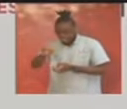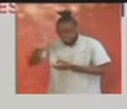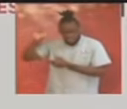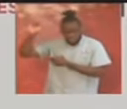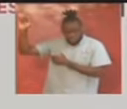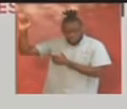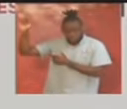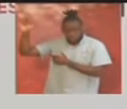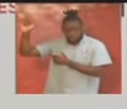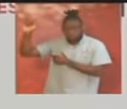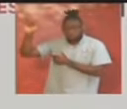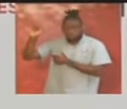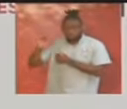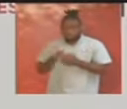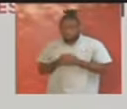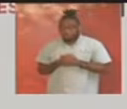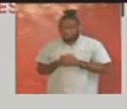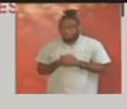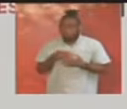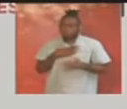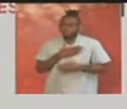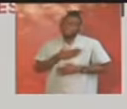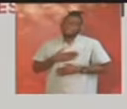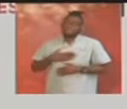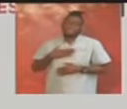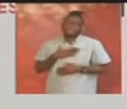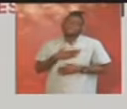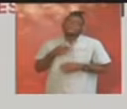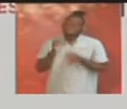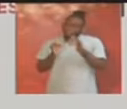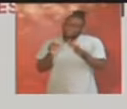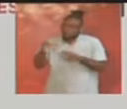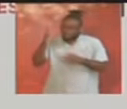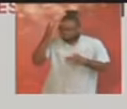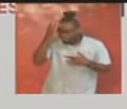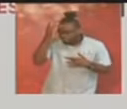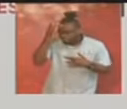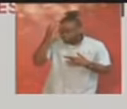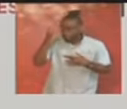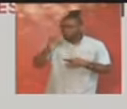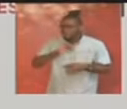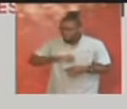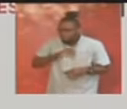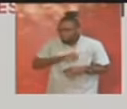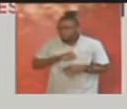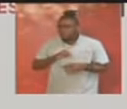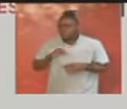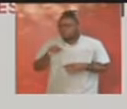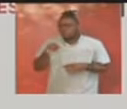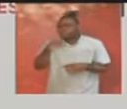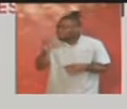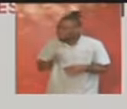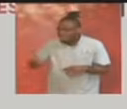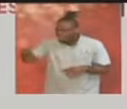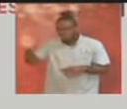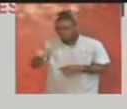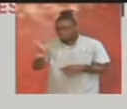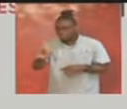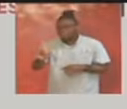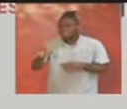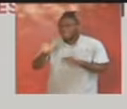sometimes you still need to say it, please do not travel if you have symptoms of respiratory illness. If you are ill, you may want to